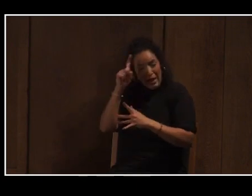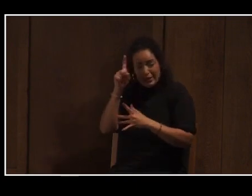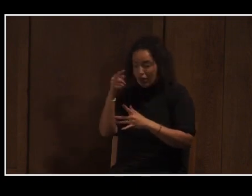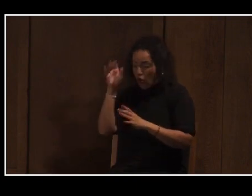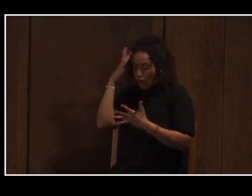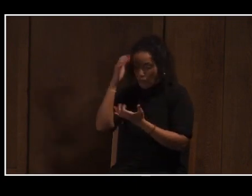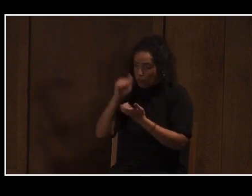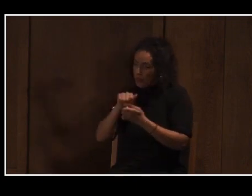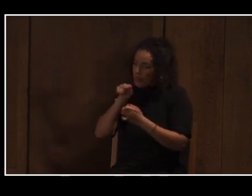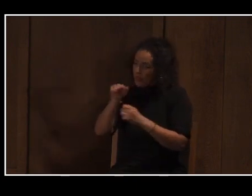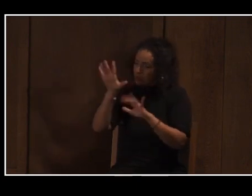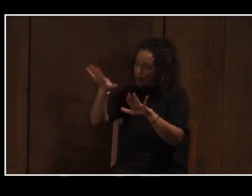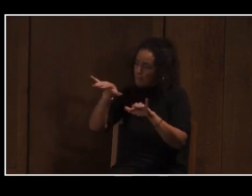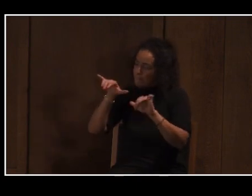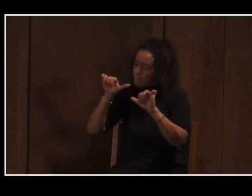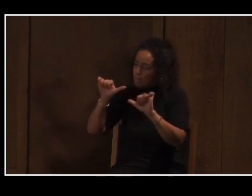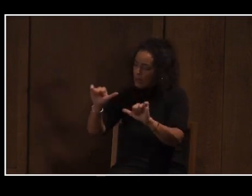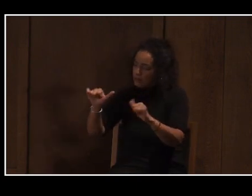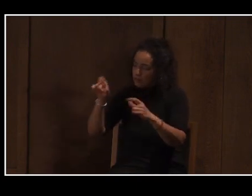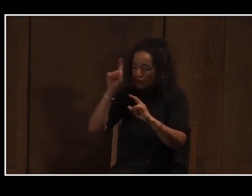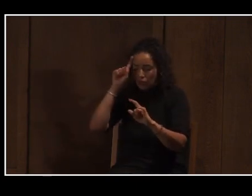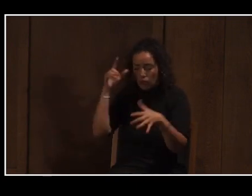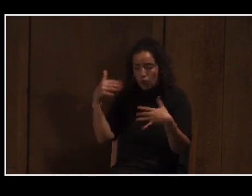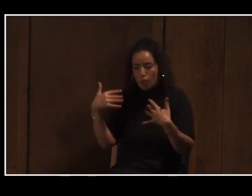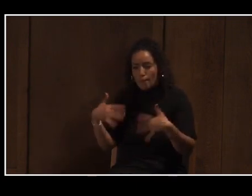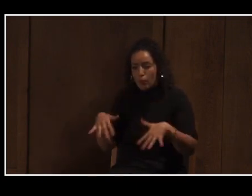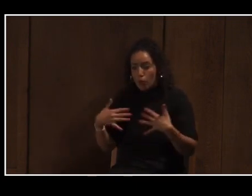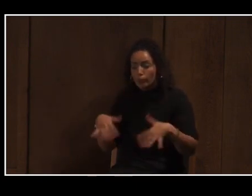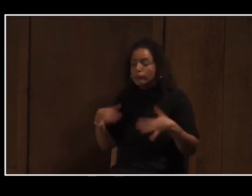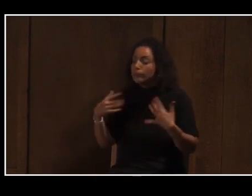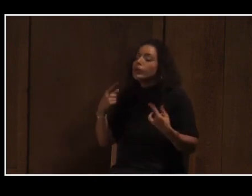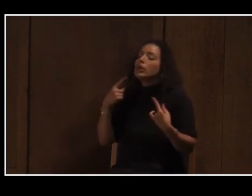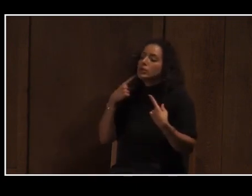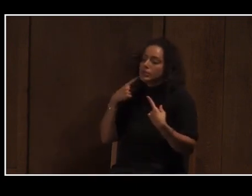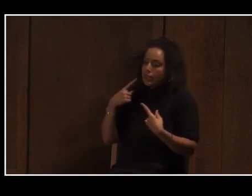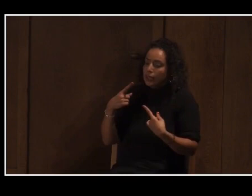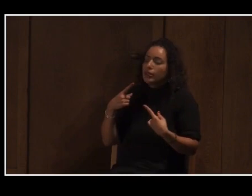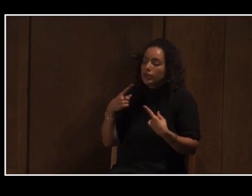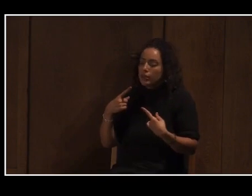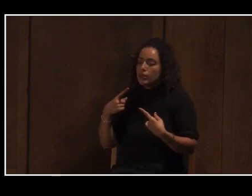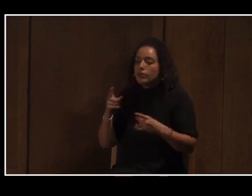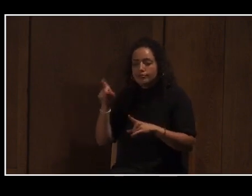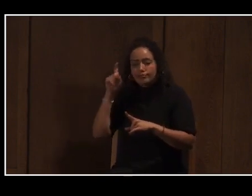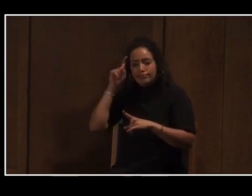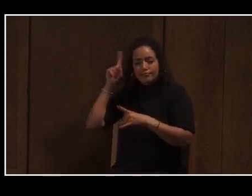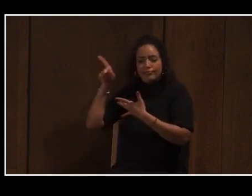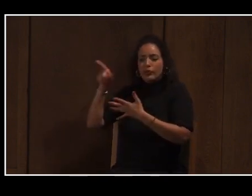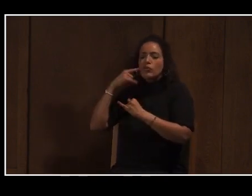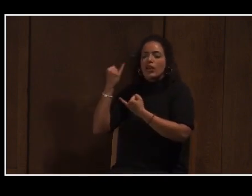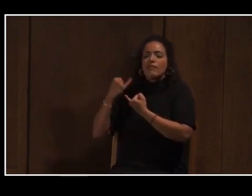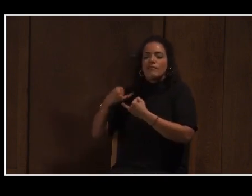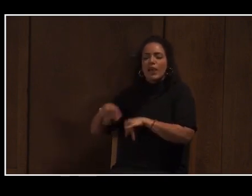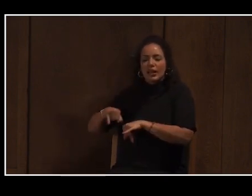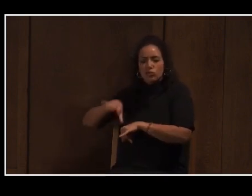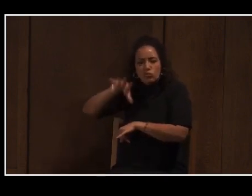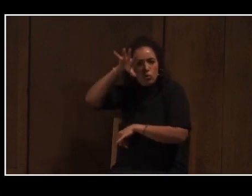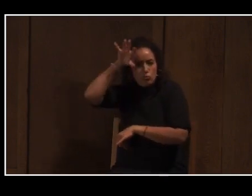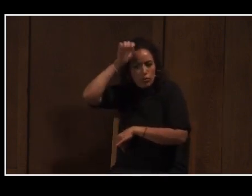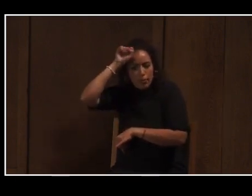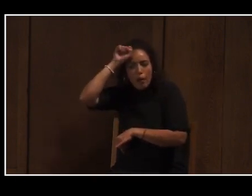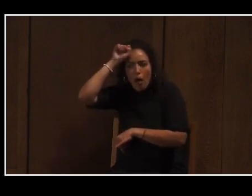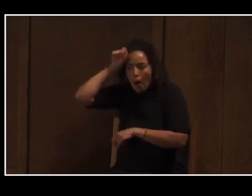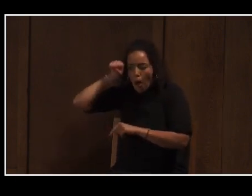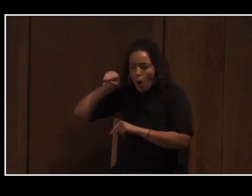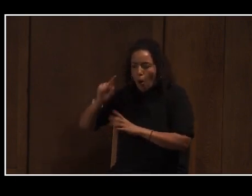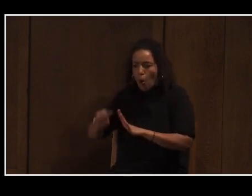know this because you said it in there, the idea of failure to remember. I'm going to come back to that, but the idea that you came